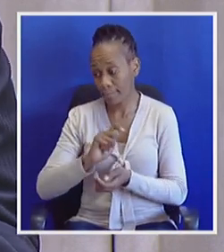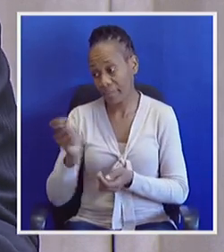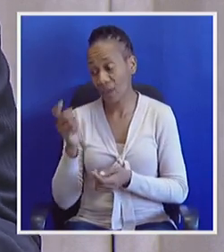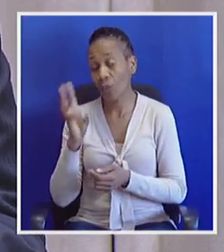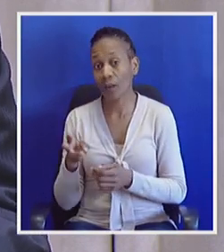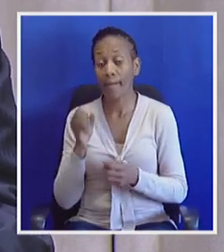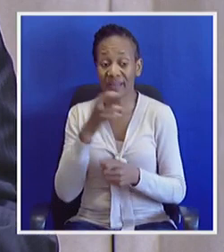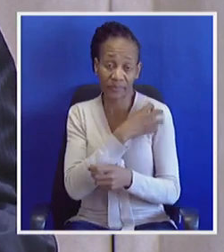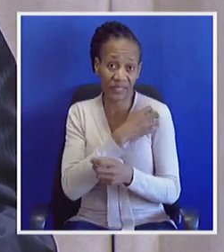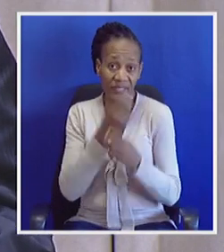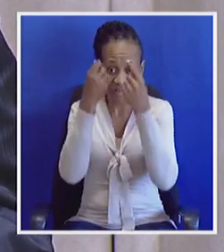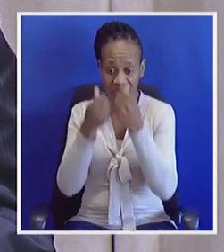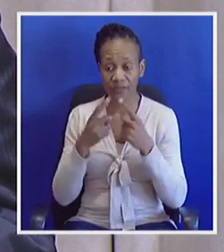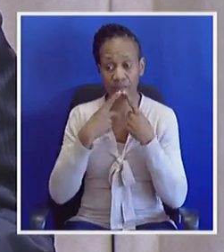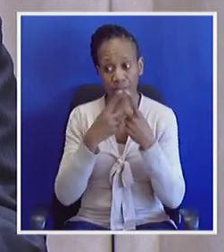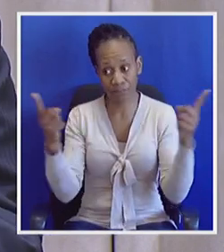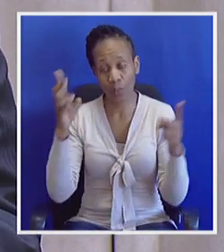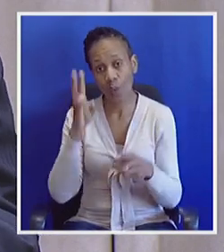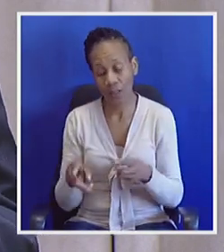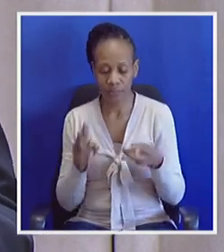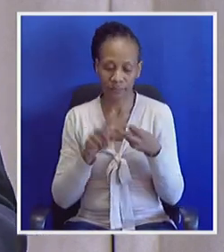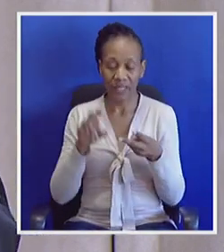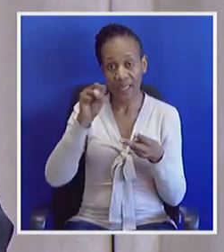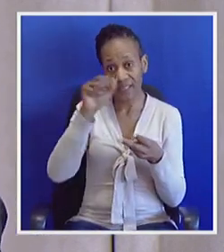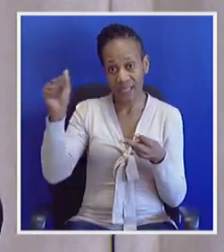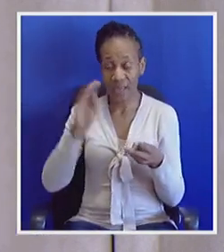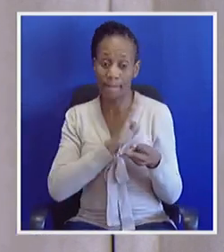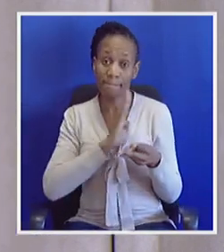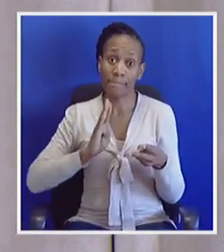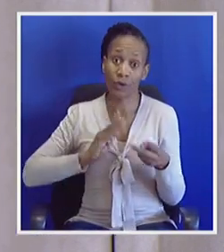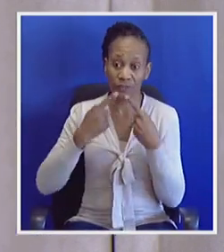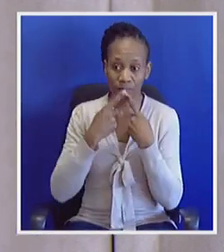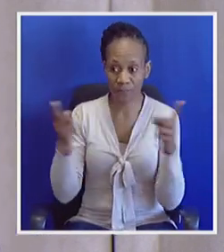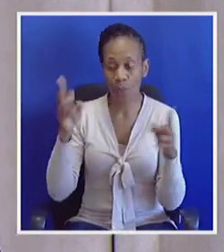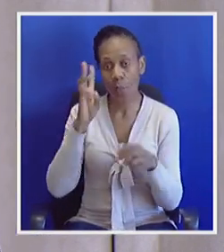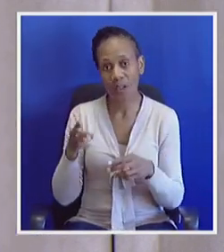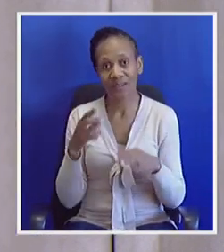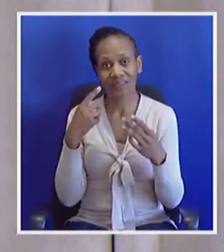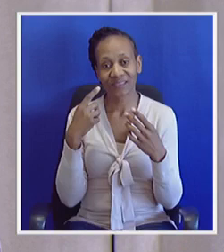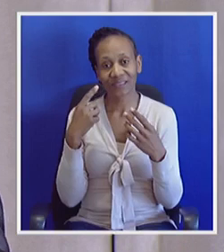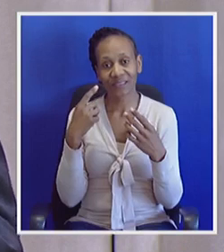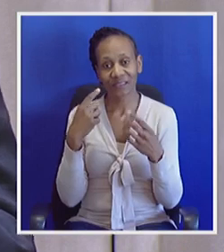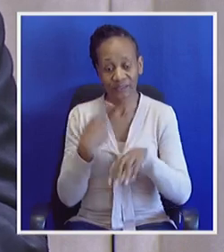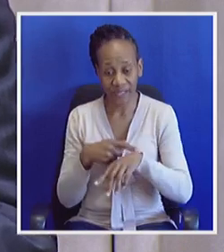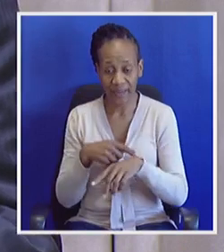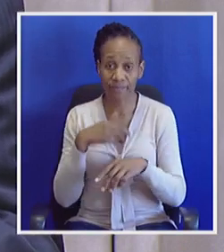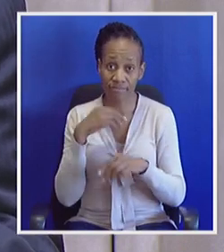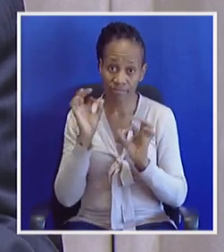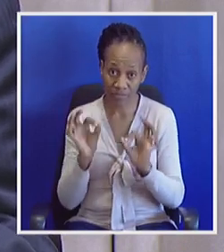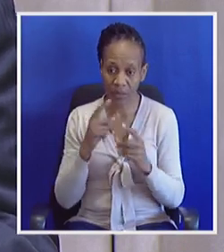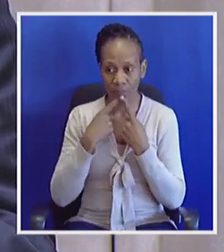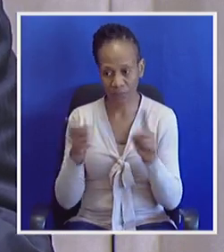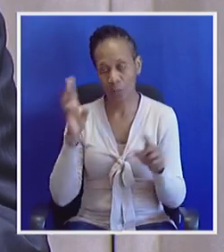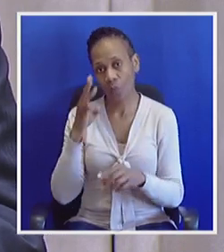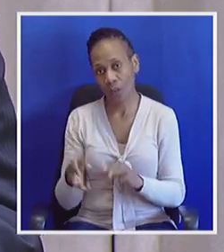of Finance and the South African Airways Board at an appropriate time. At this stage,